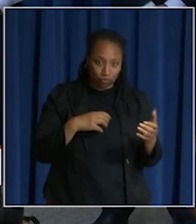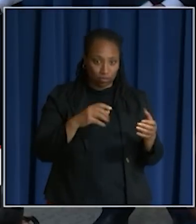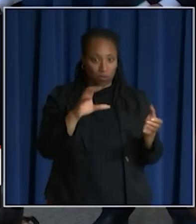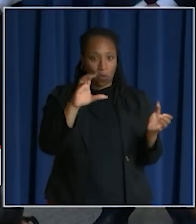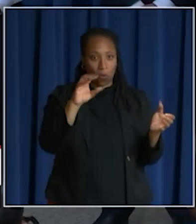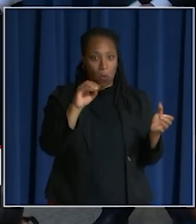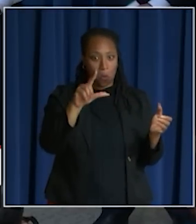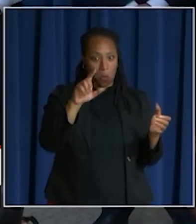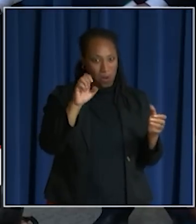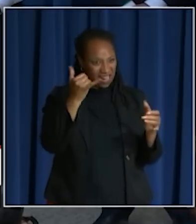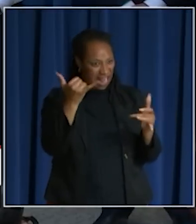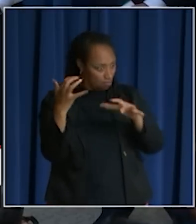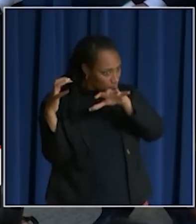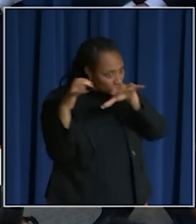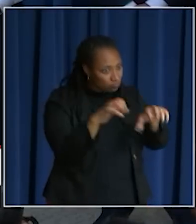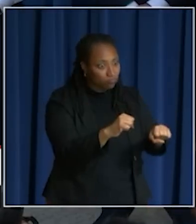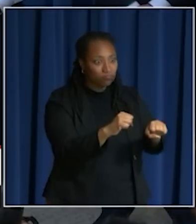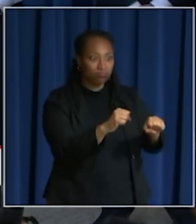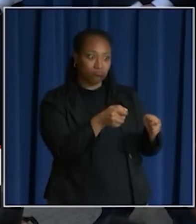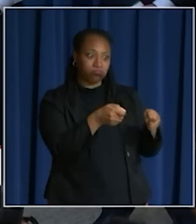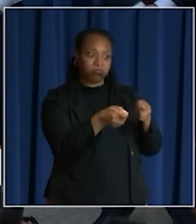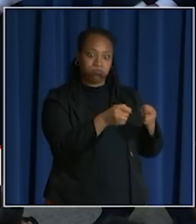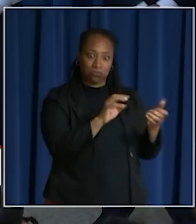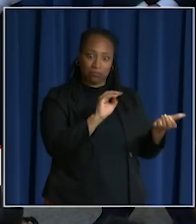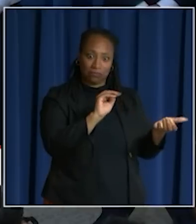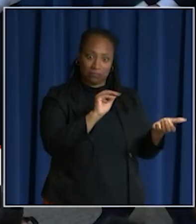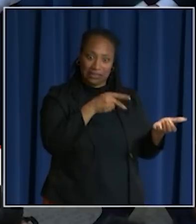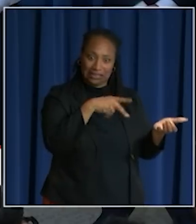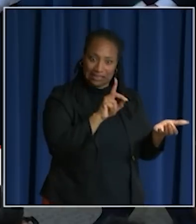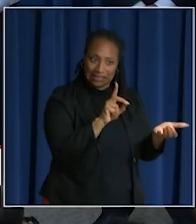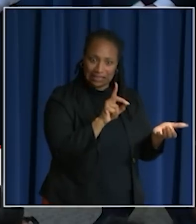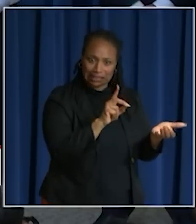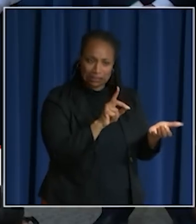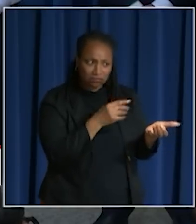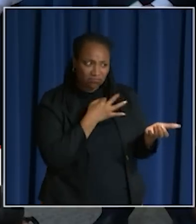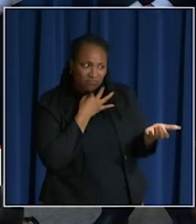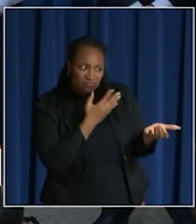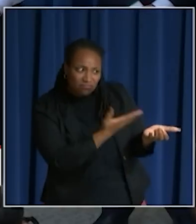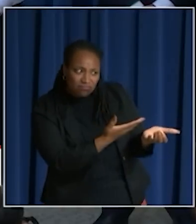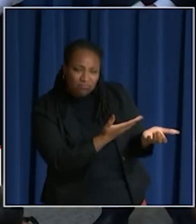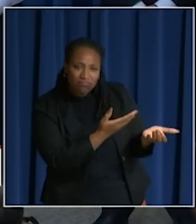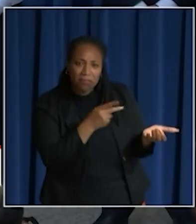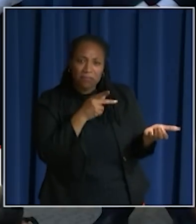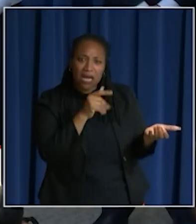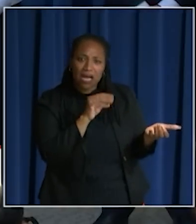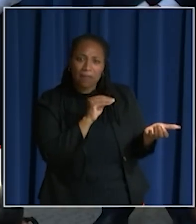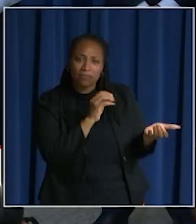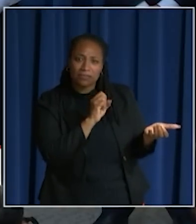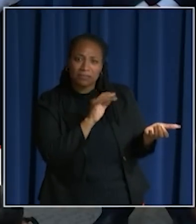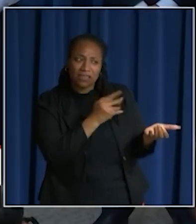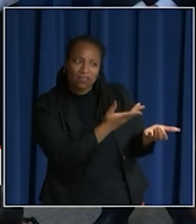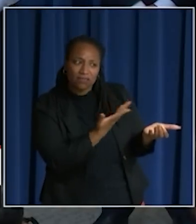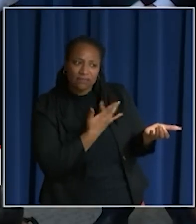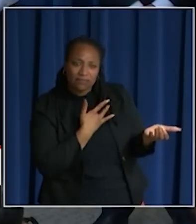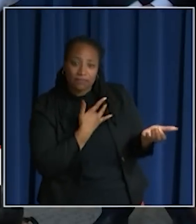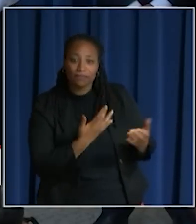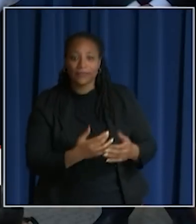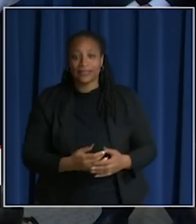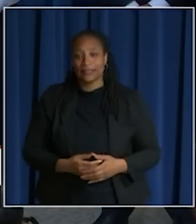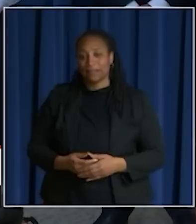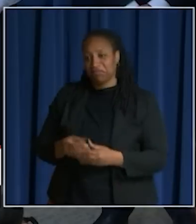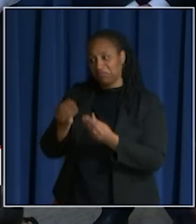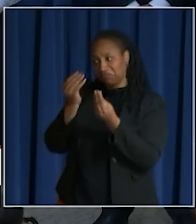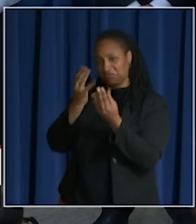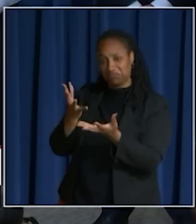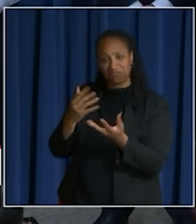has changed, and nothing in the executive order would indicate otherwise.